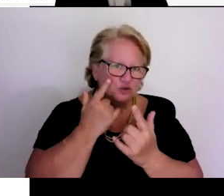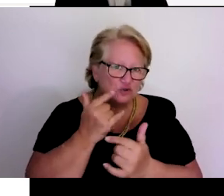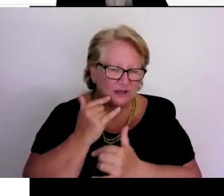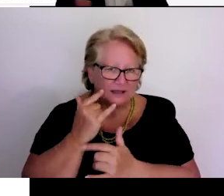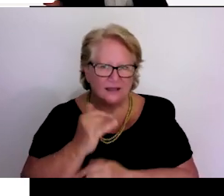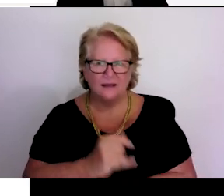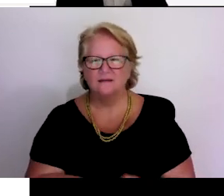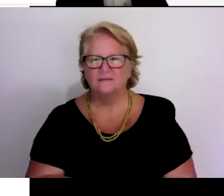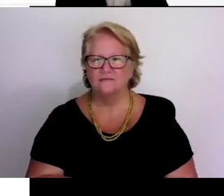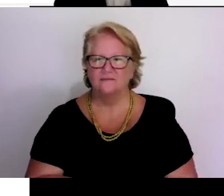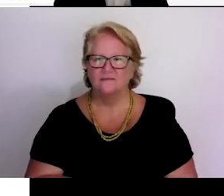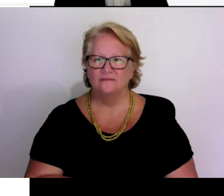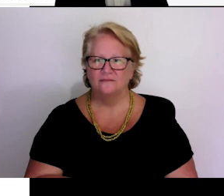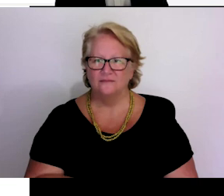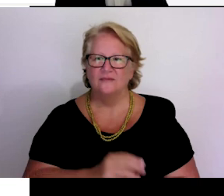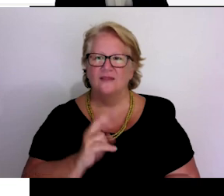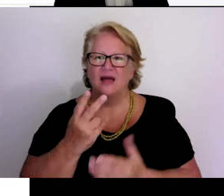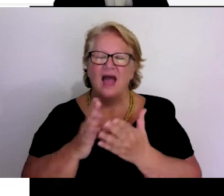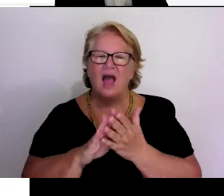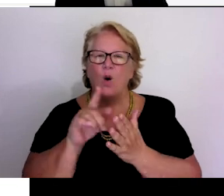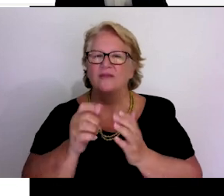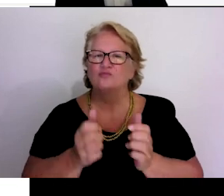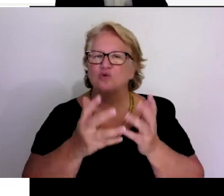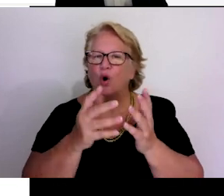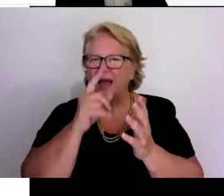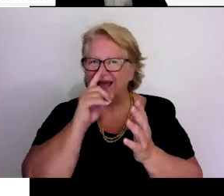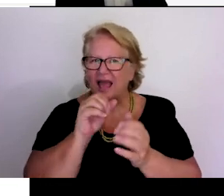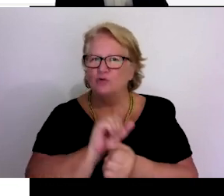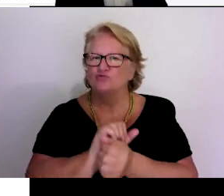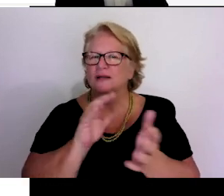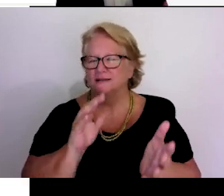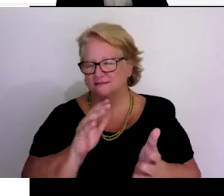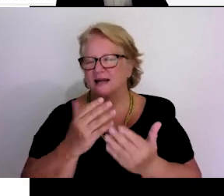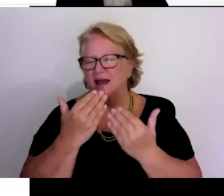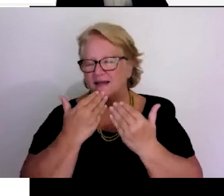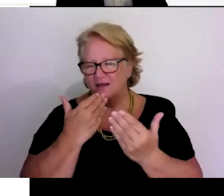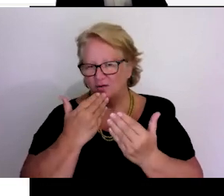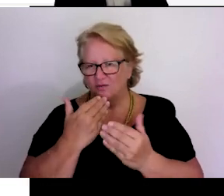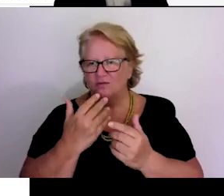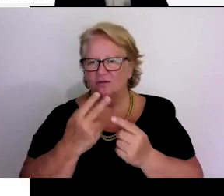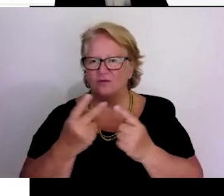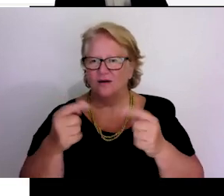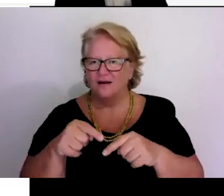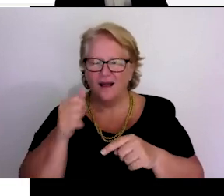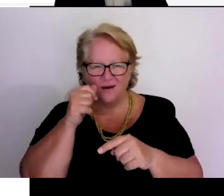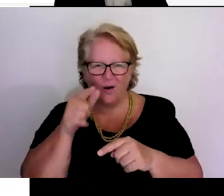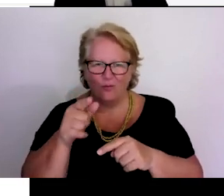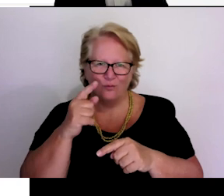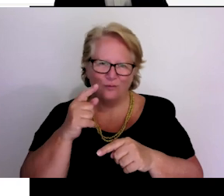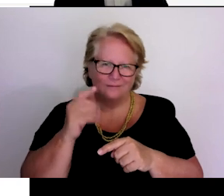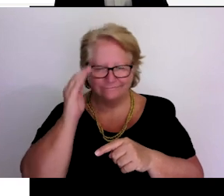with that access, and then finally how the results can be released. Thank you for overcoming a number of hurdles, difficulties today